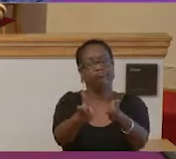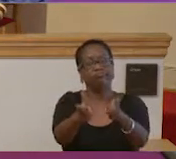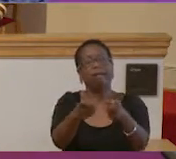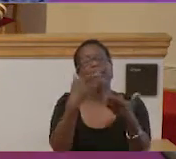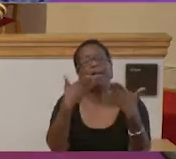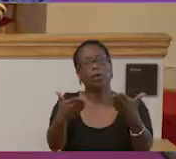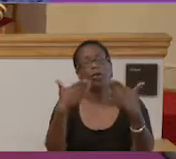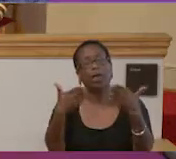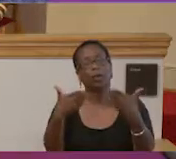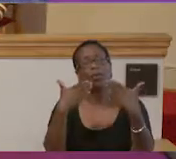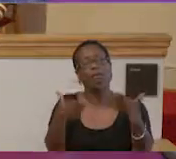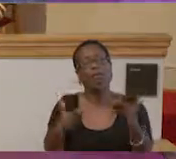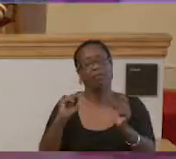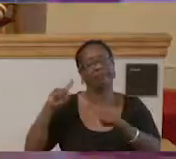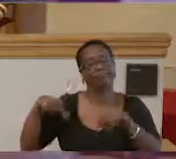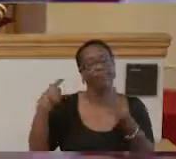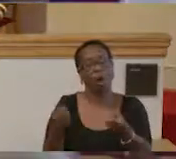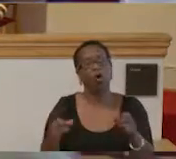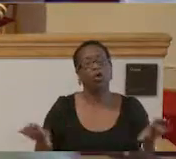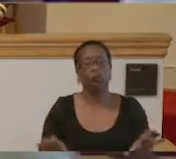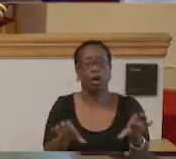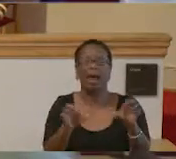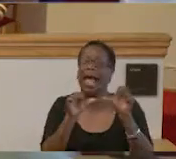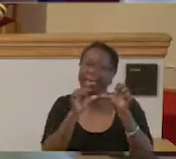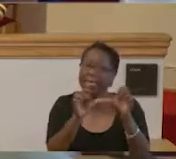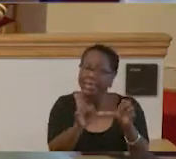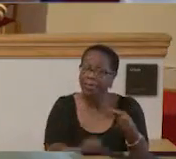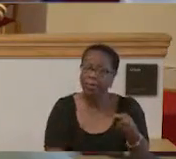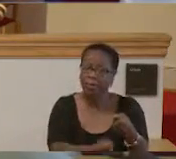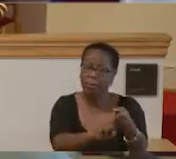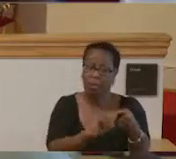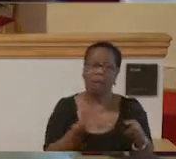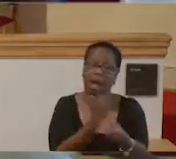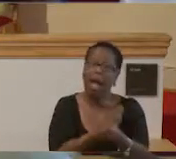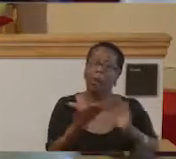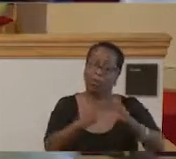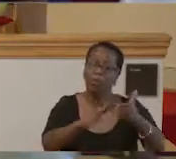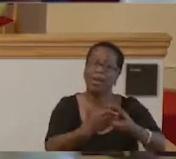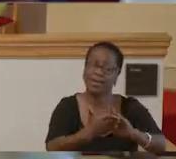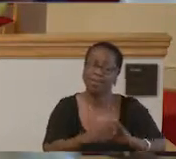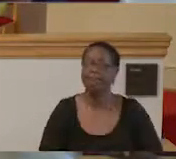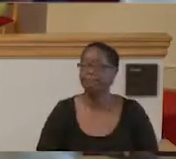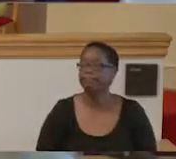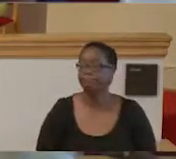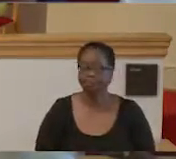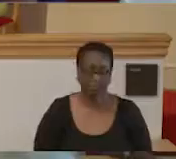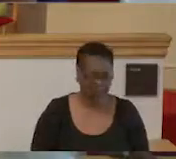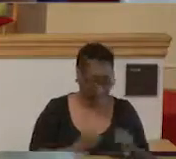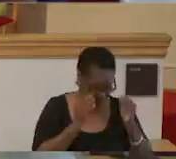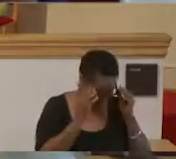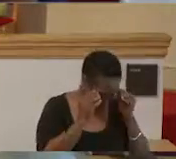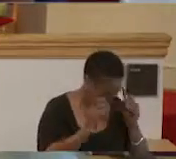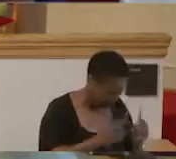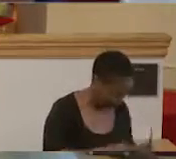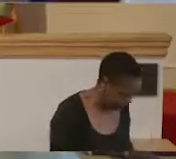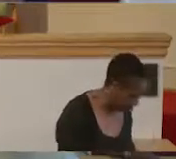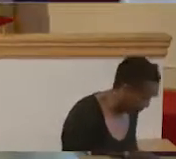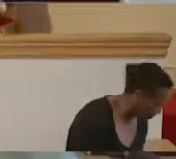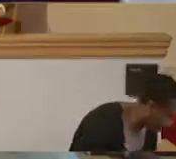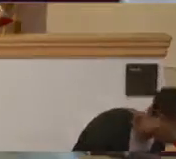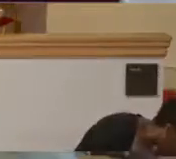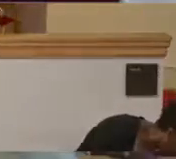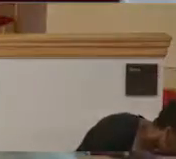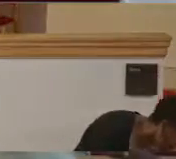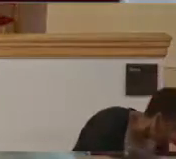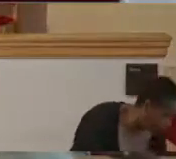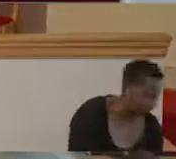thank you, thank you for all you have been and continue to be to our community. Bless your heart. If you would give it to the chairman.